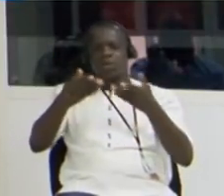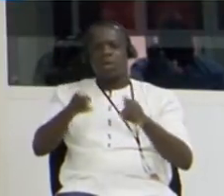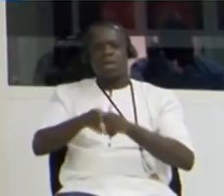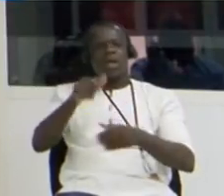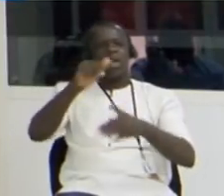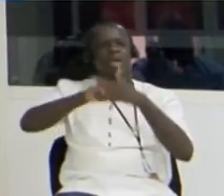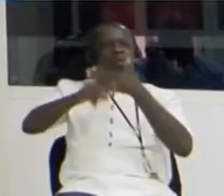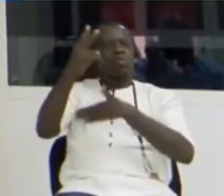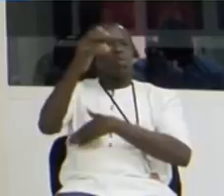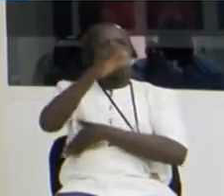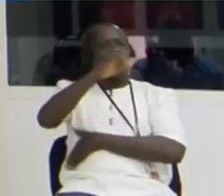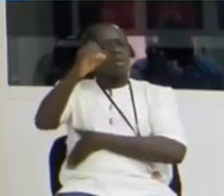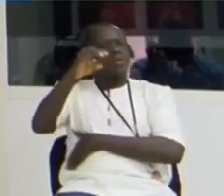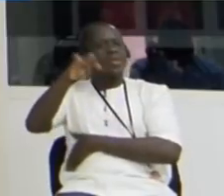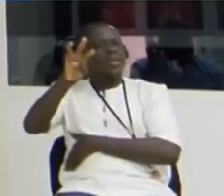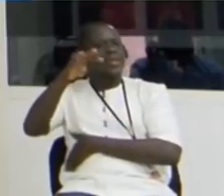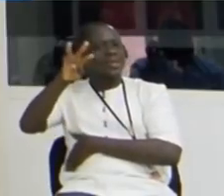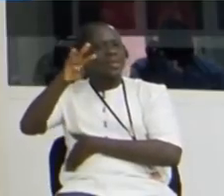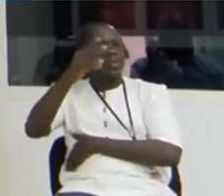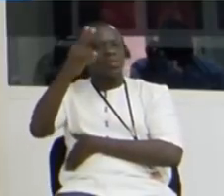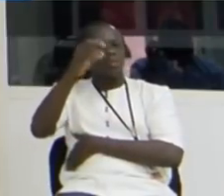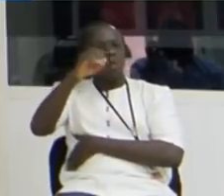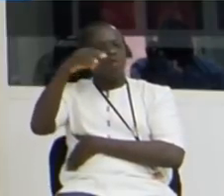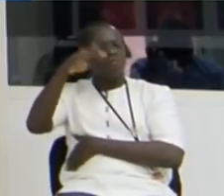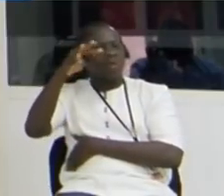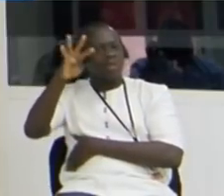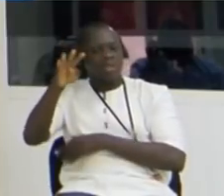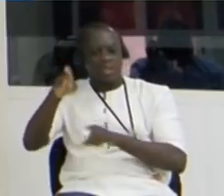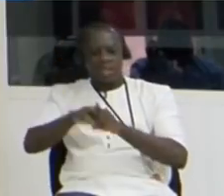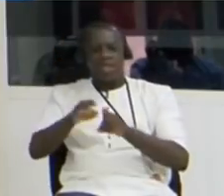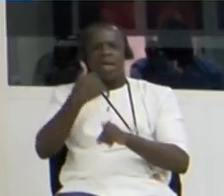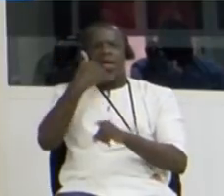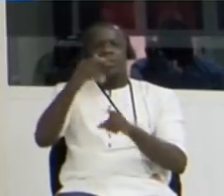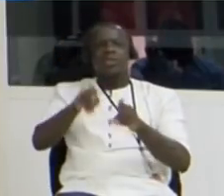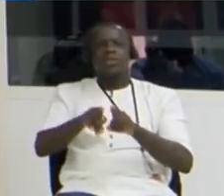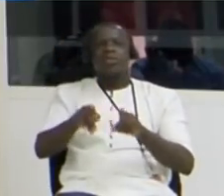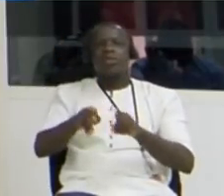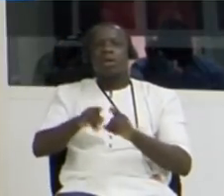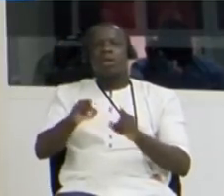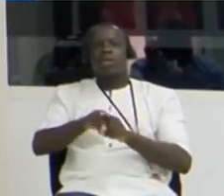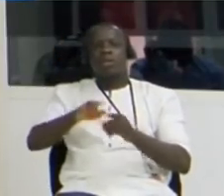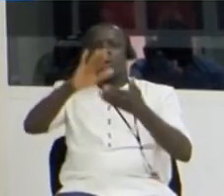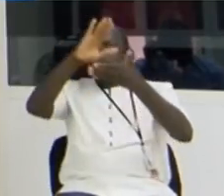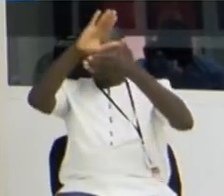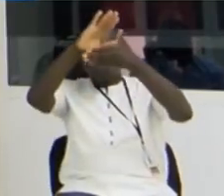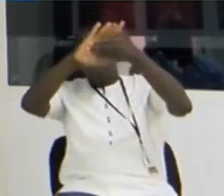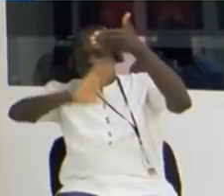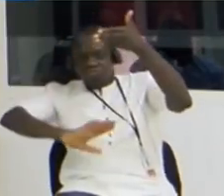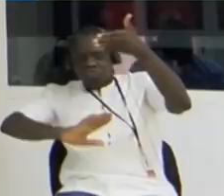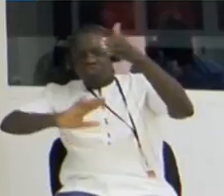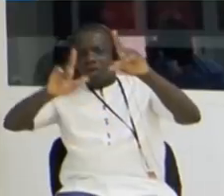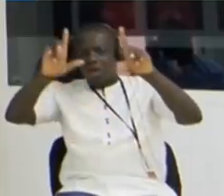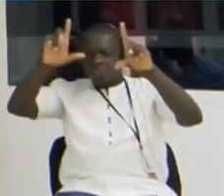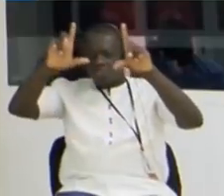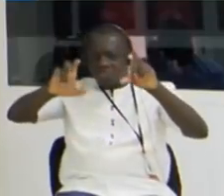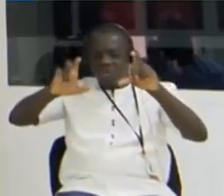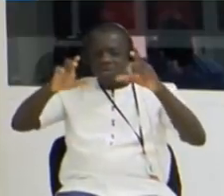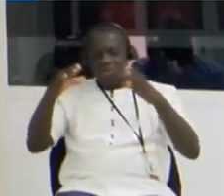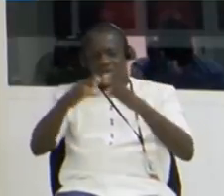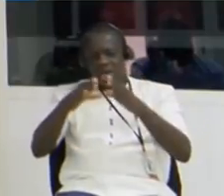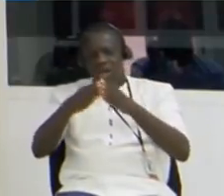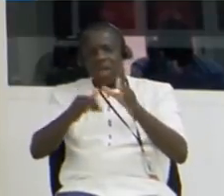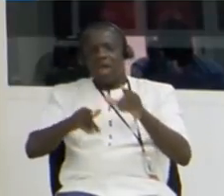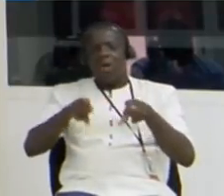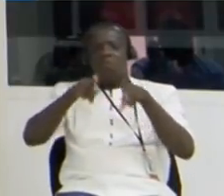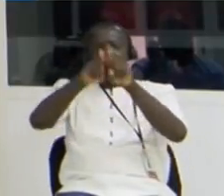these two from the Office of the Secretary General asked for the full-length photograph together with the biodata, and